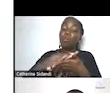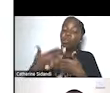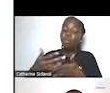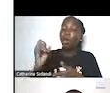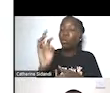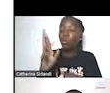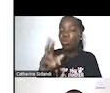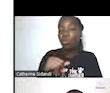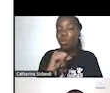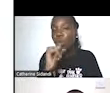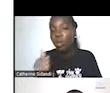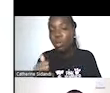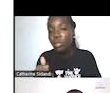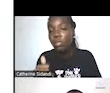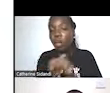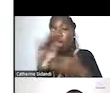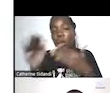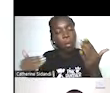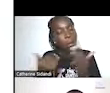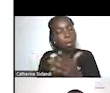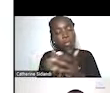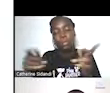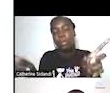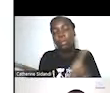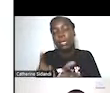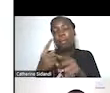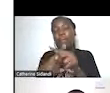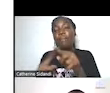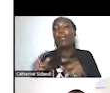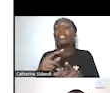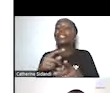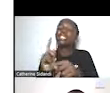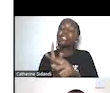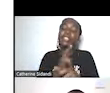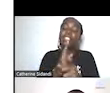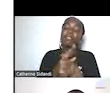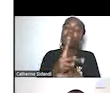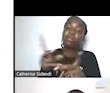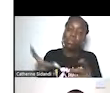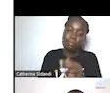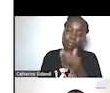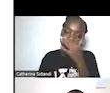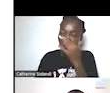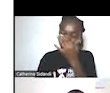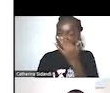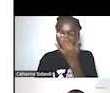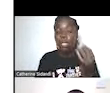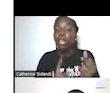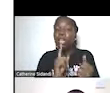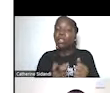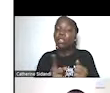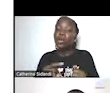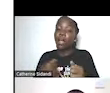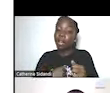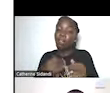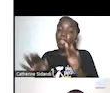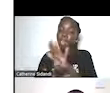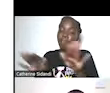have your smartwatch, all of them seems to be the same, but at different locations or at different times. So Internet of Things. So we are having everything